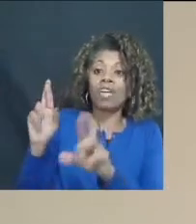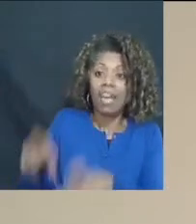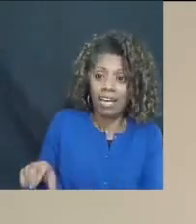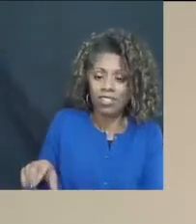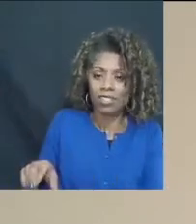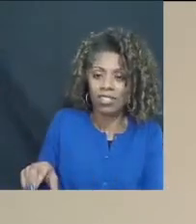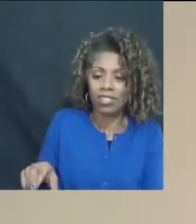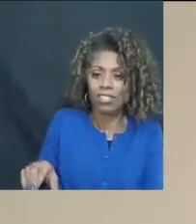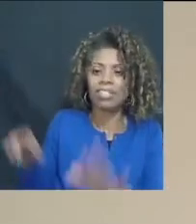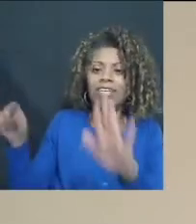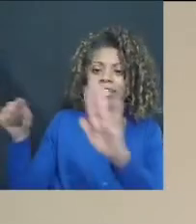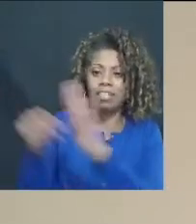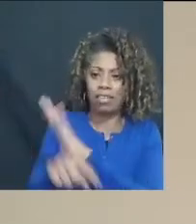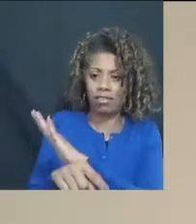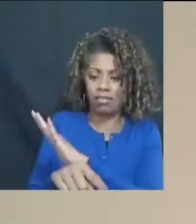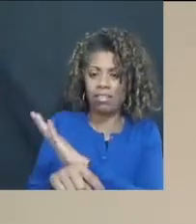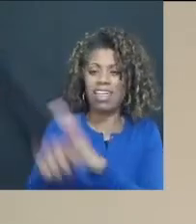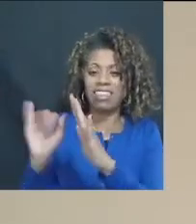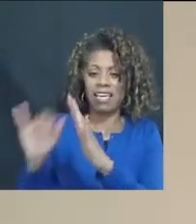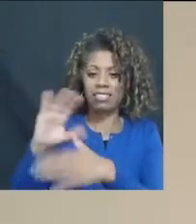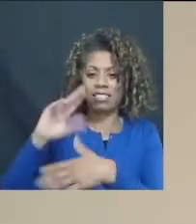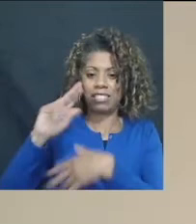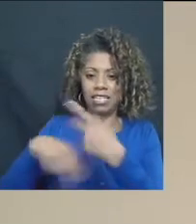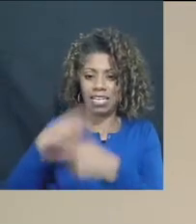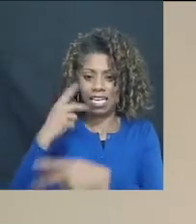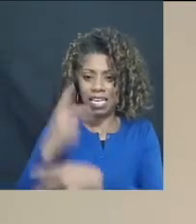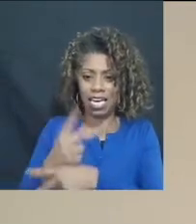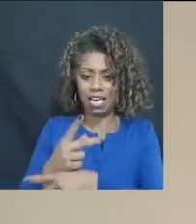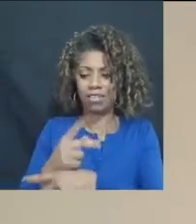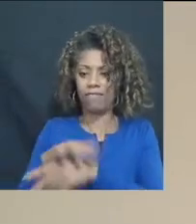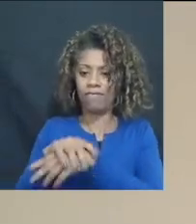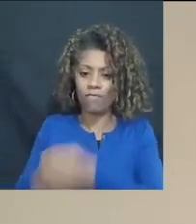So this is